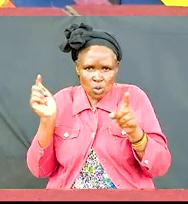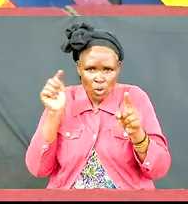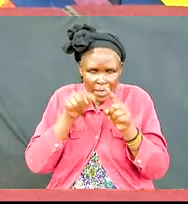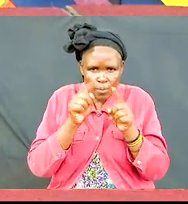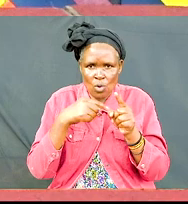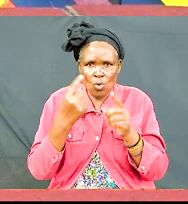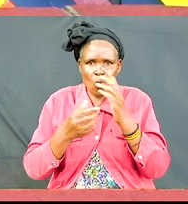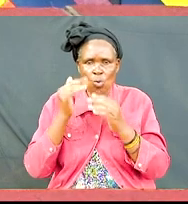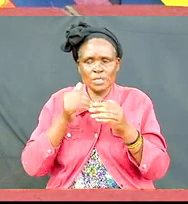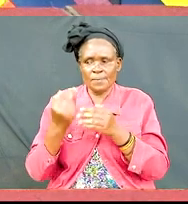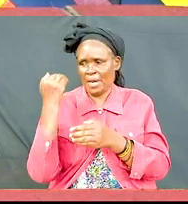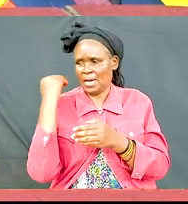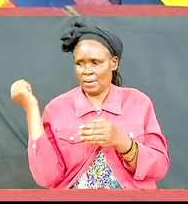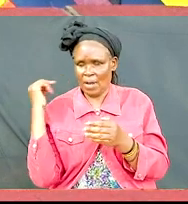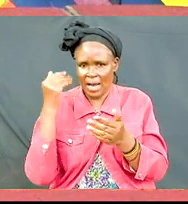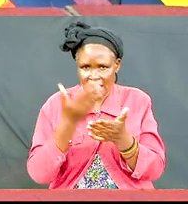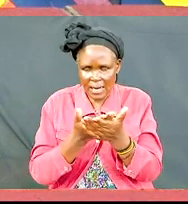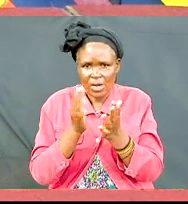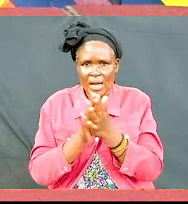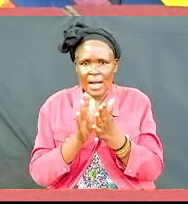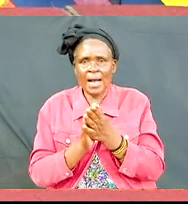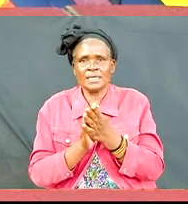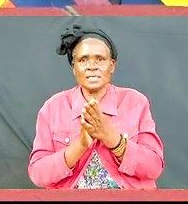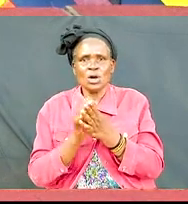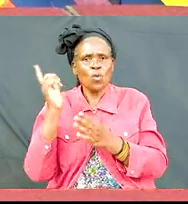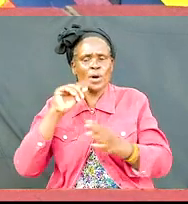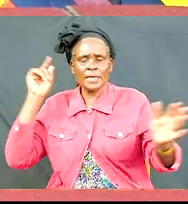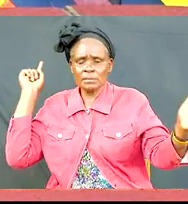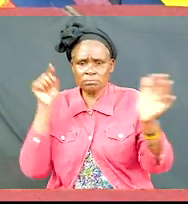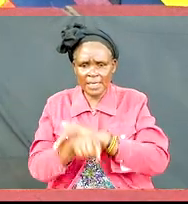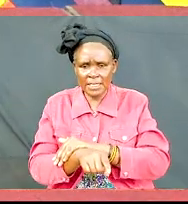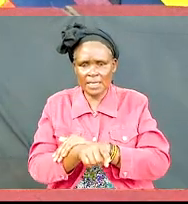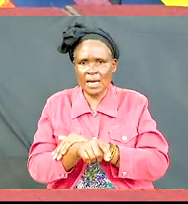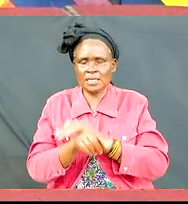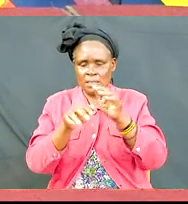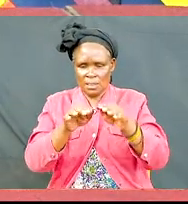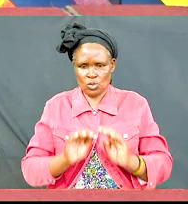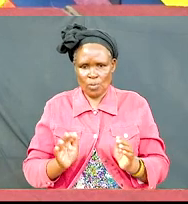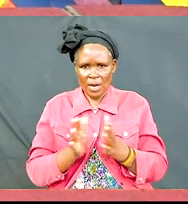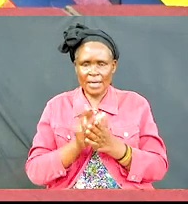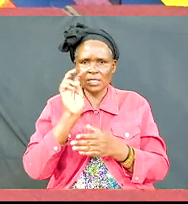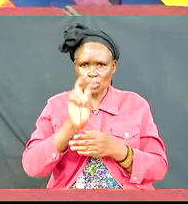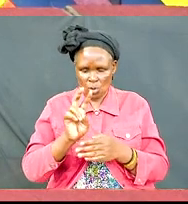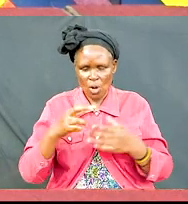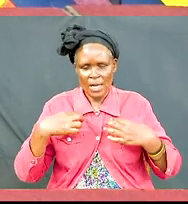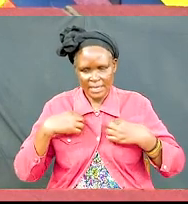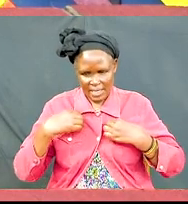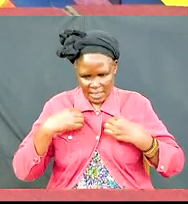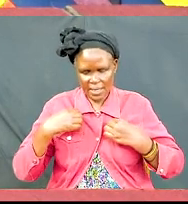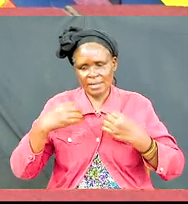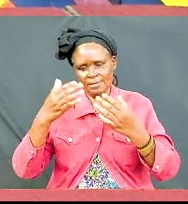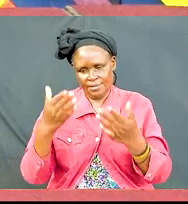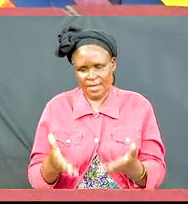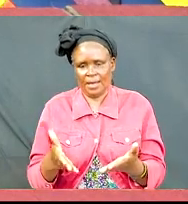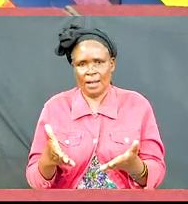was behind him, arrived and went right inside the tomb. And he saw the stripes of linen lying